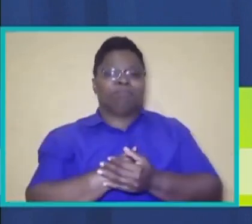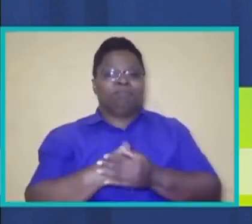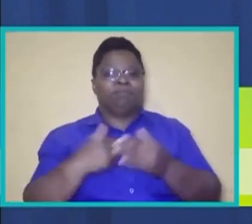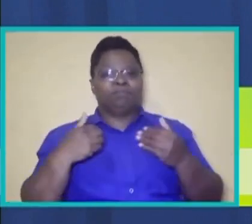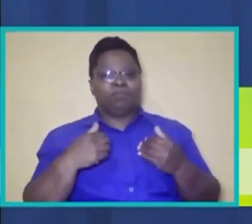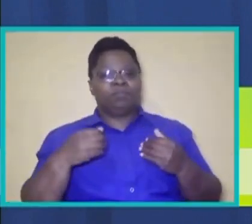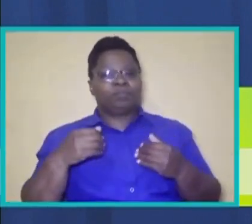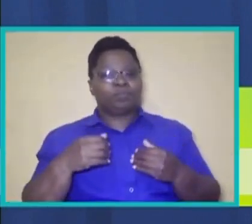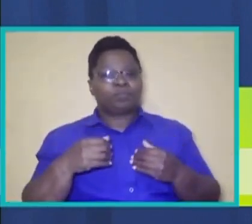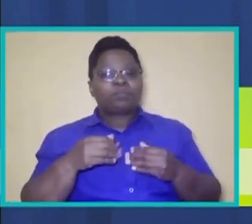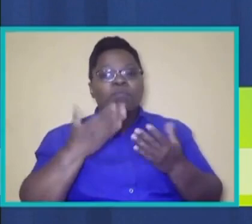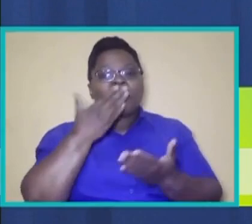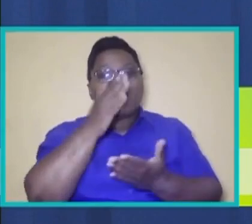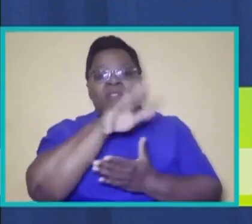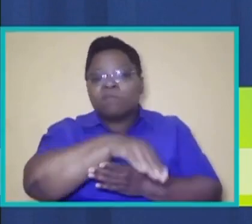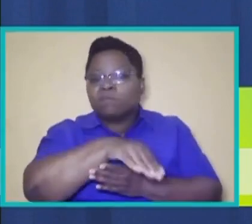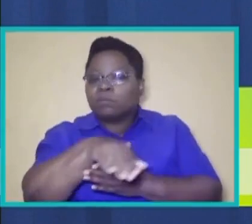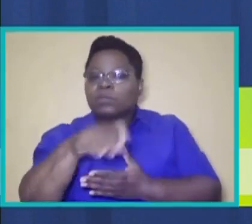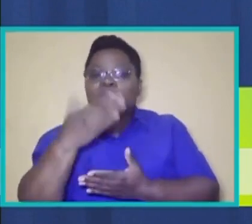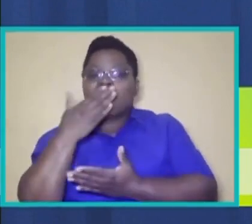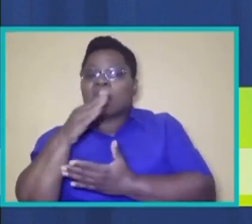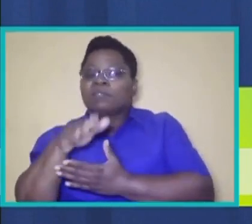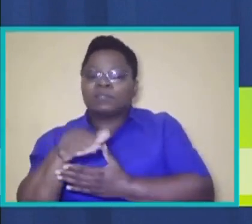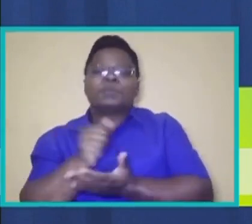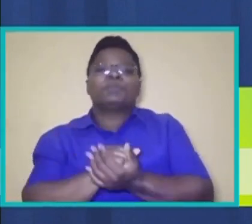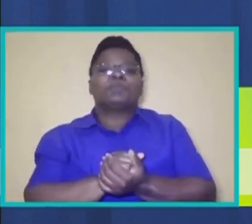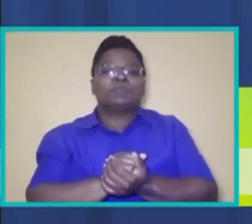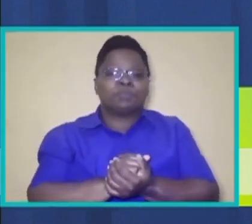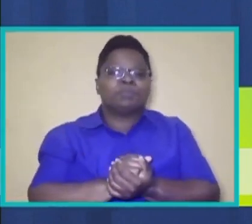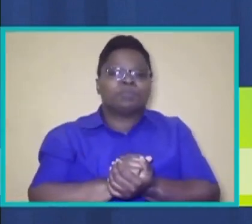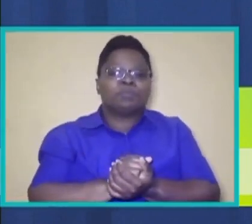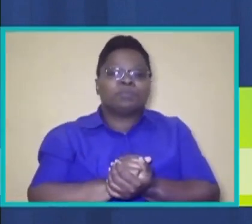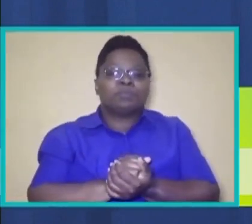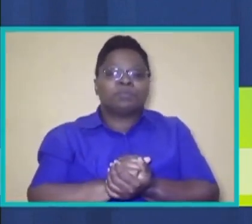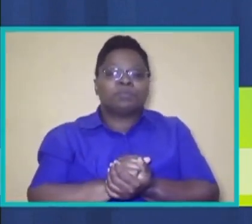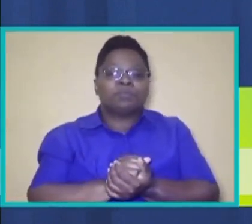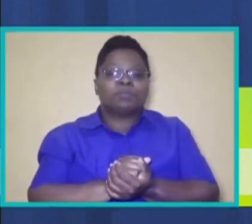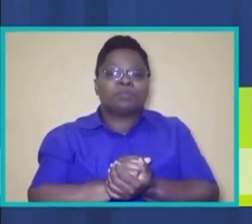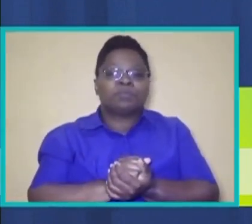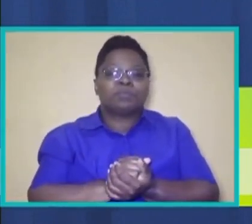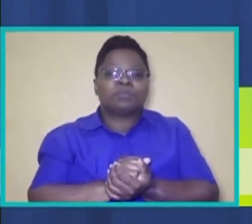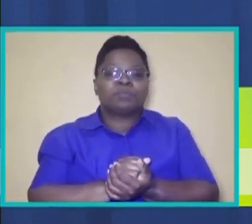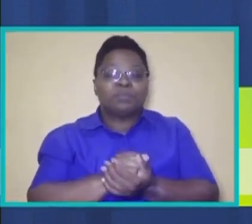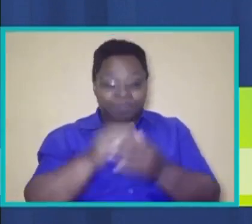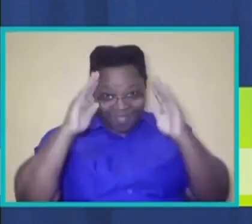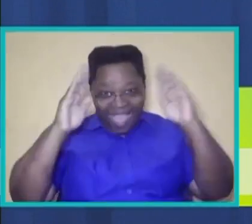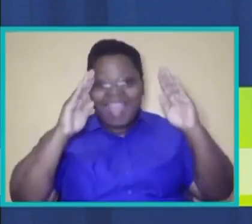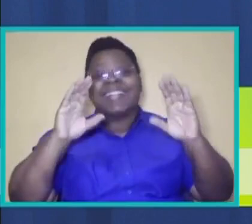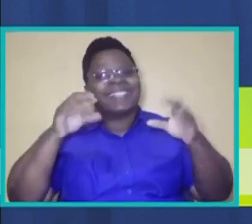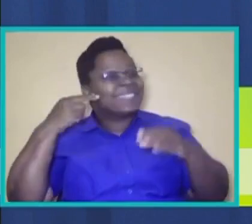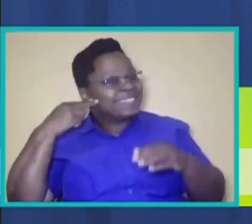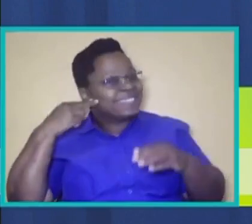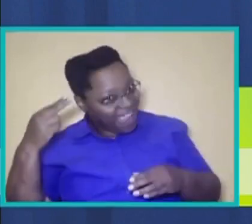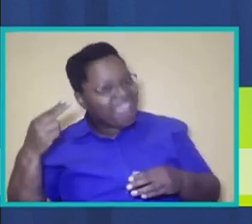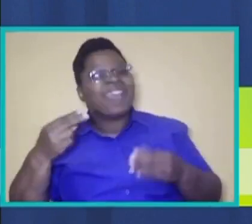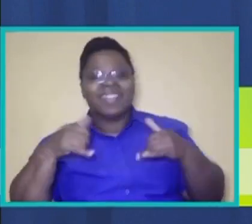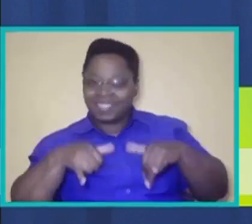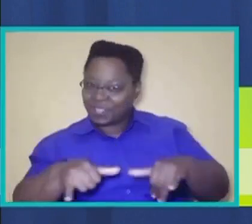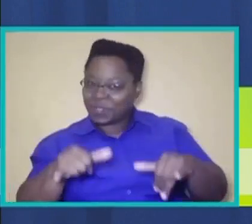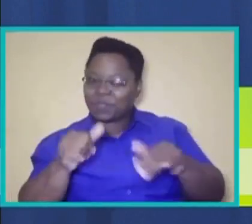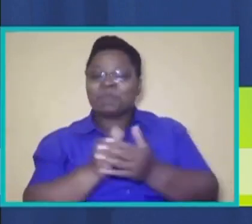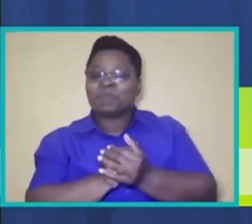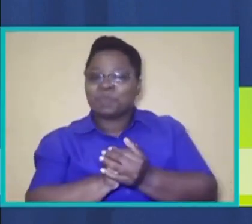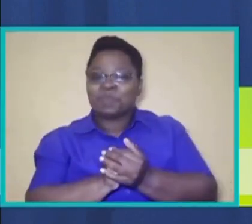Hello, good afternoon. Hello. Good evening, sorry. Good evening. Hi, we can hear you. Go ahead, please. Yes.